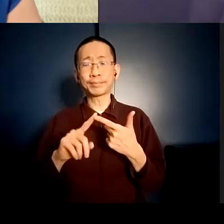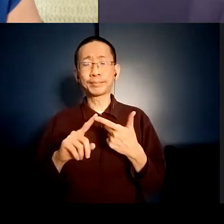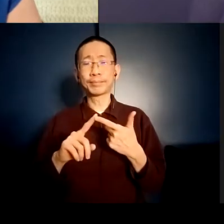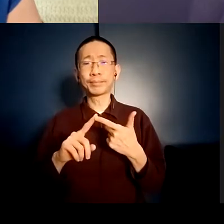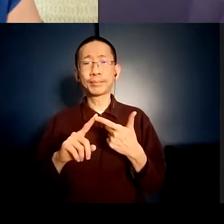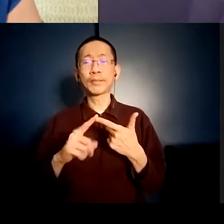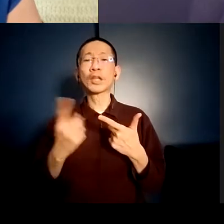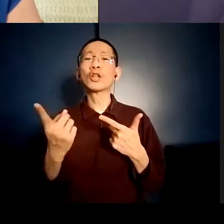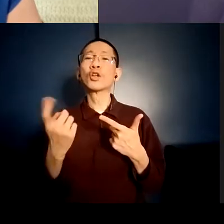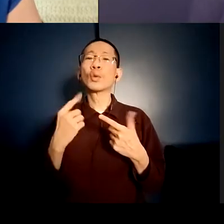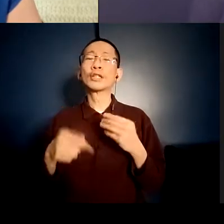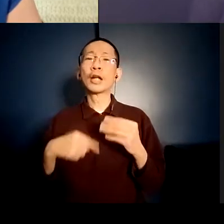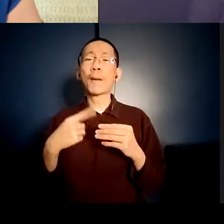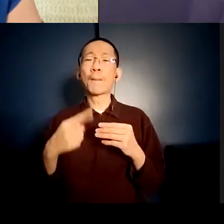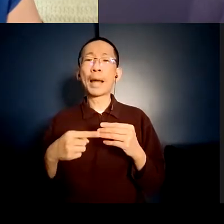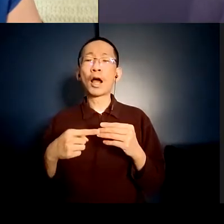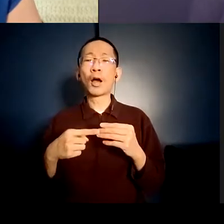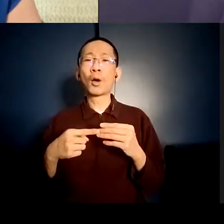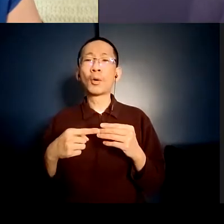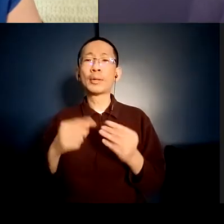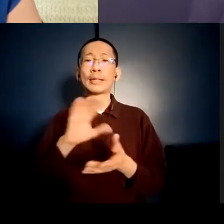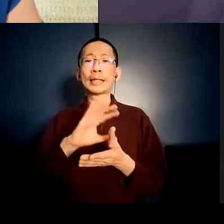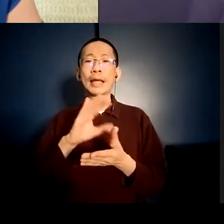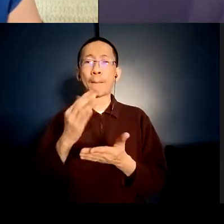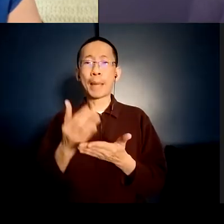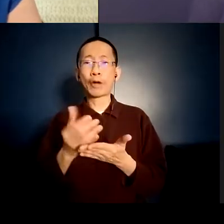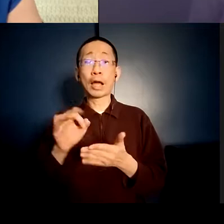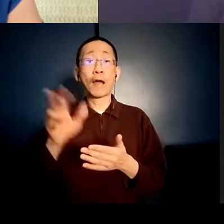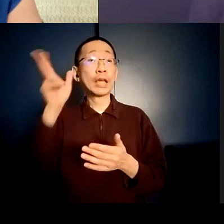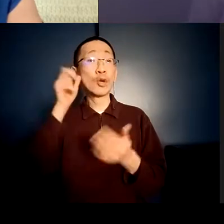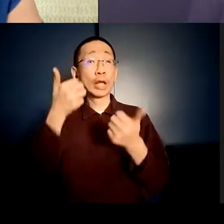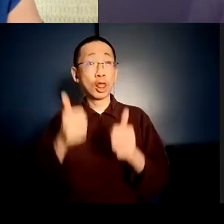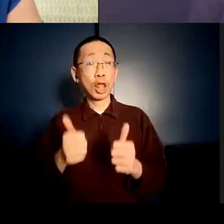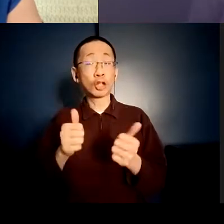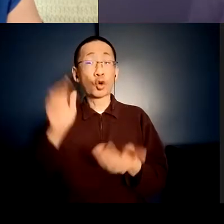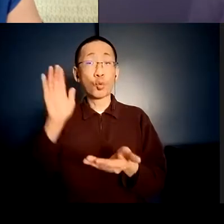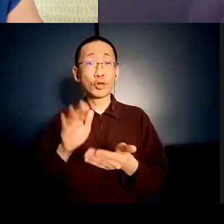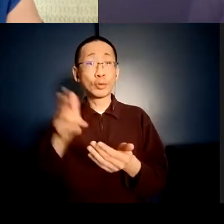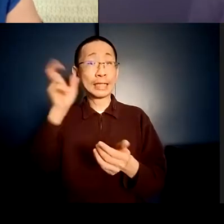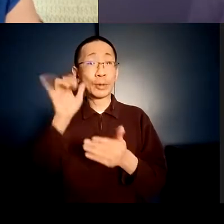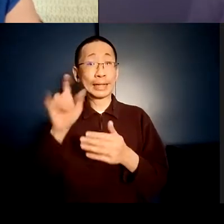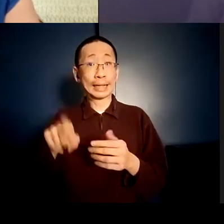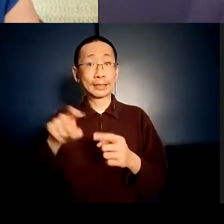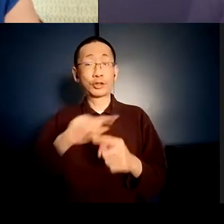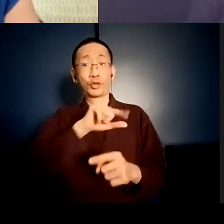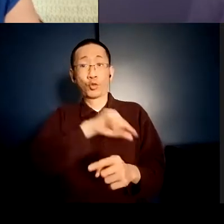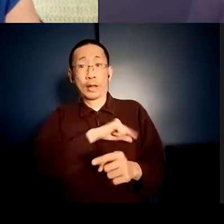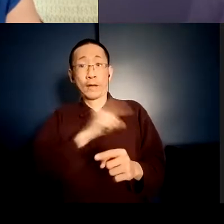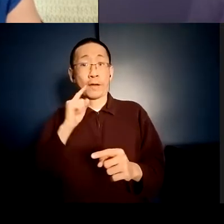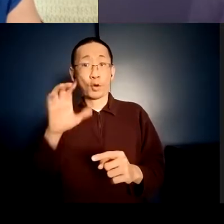The question about the amount of hearing loss or reduced hearing that is necessary for a cochlear